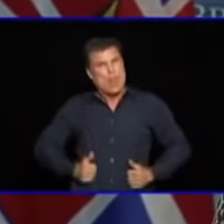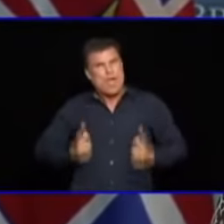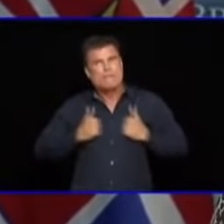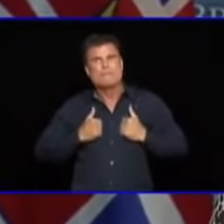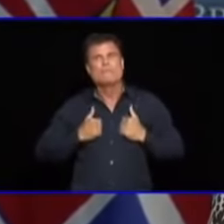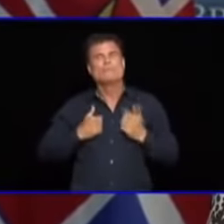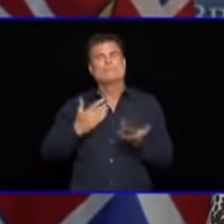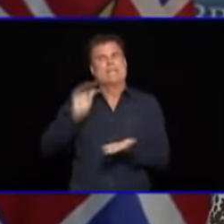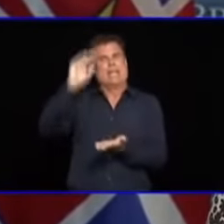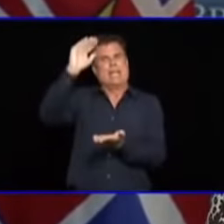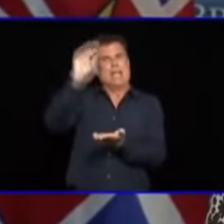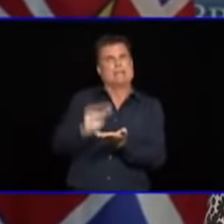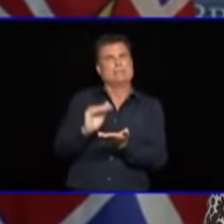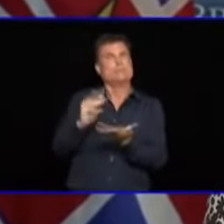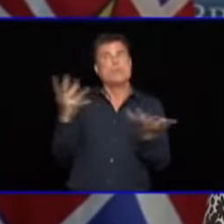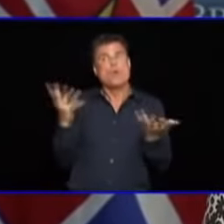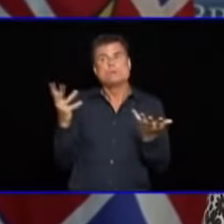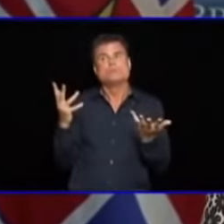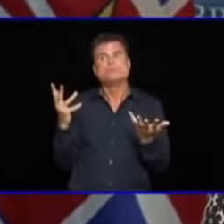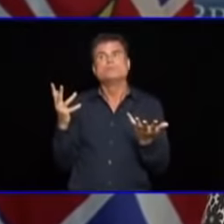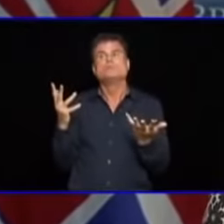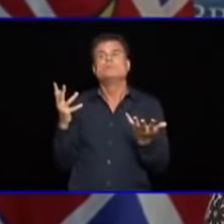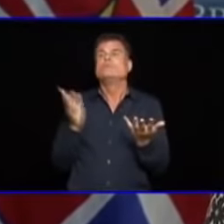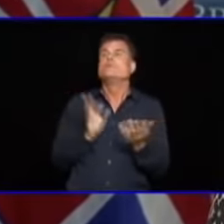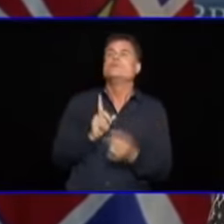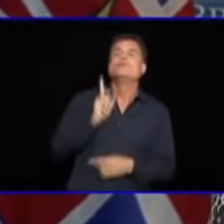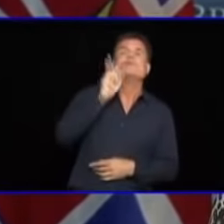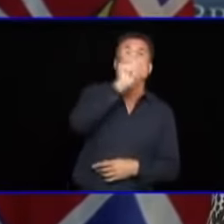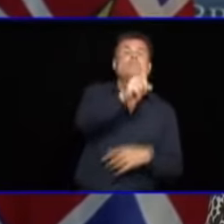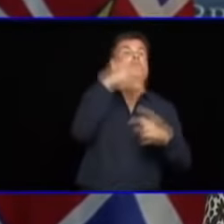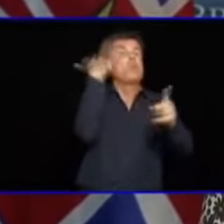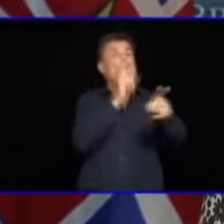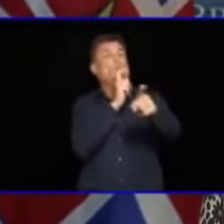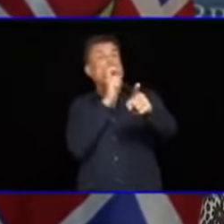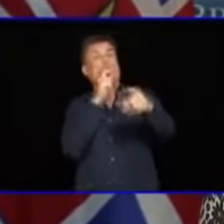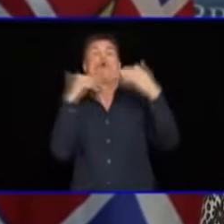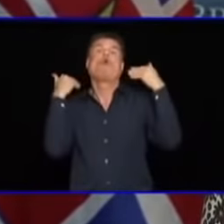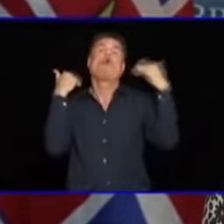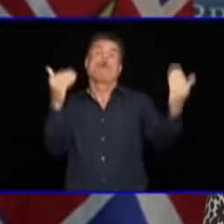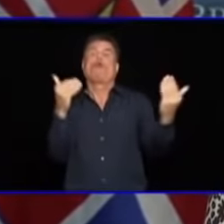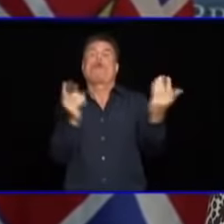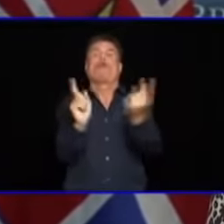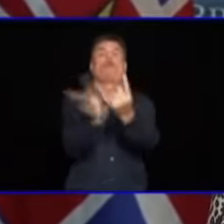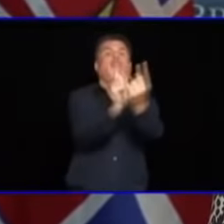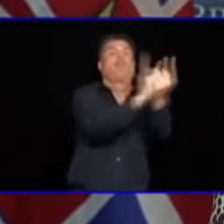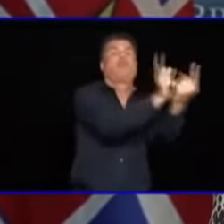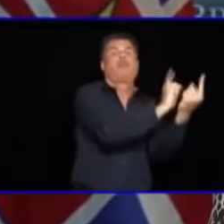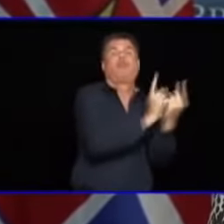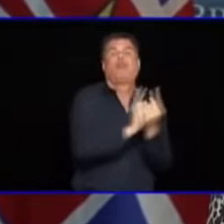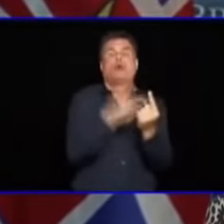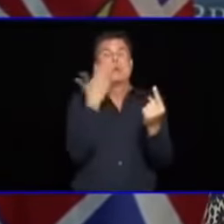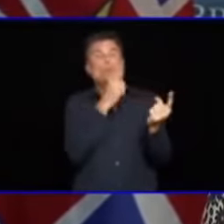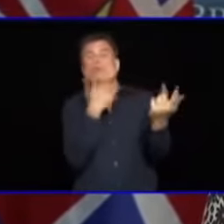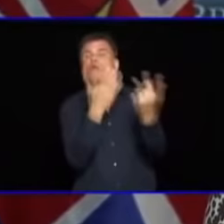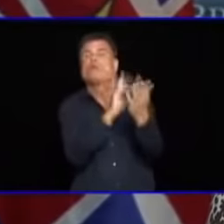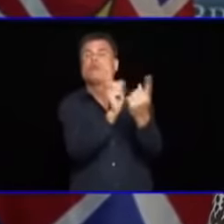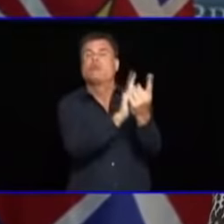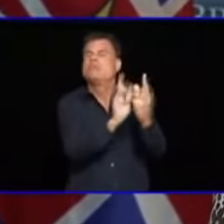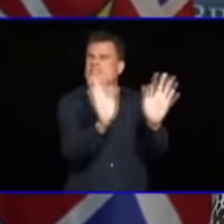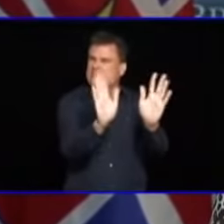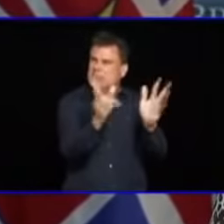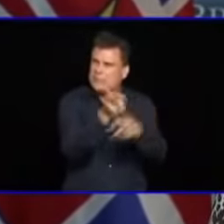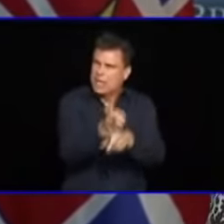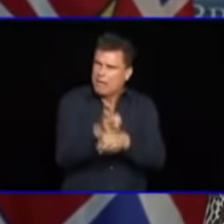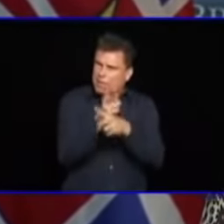to prevent the spread of the virus. We simply have to look at the successes we have seen to show us what we need to